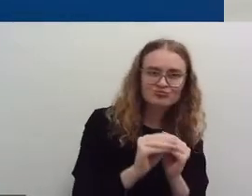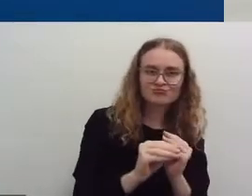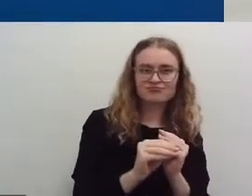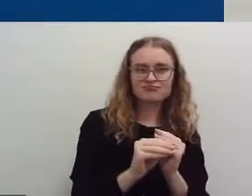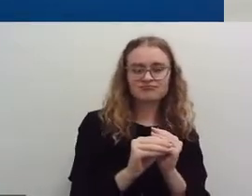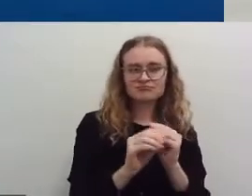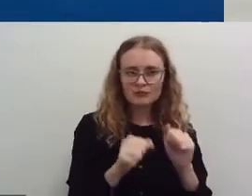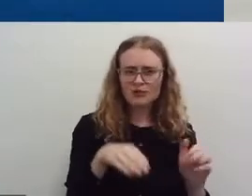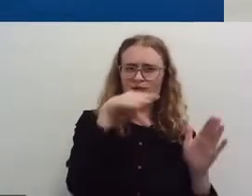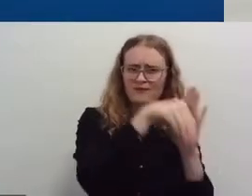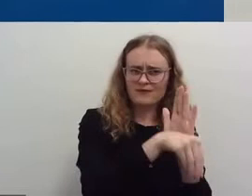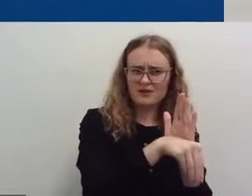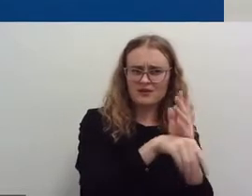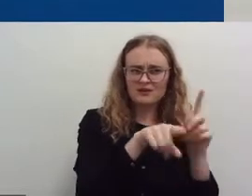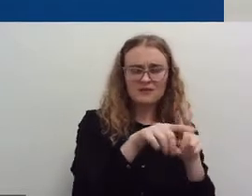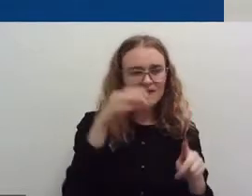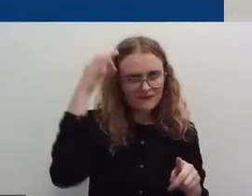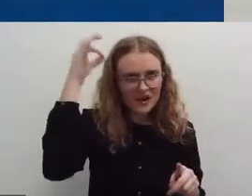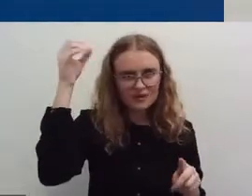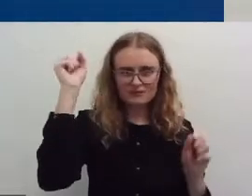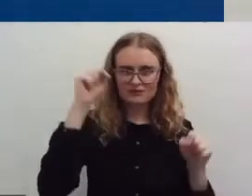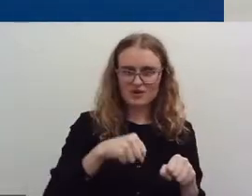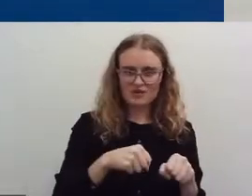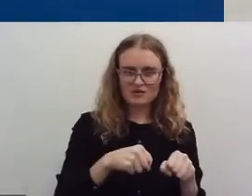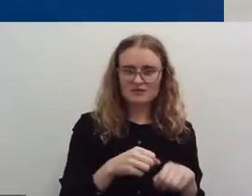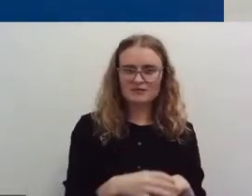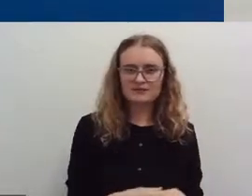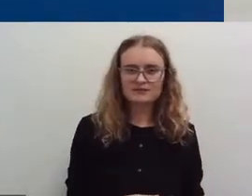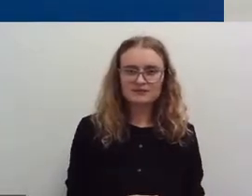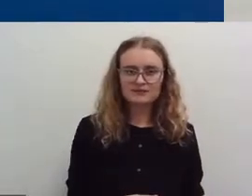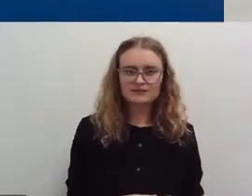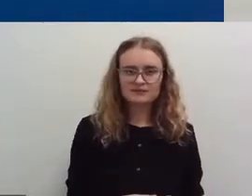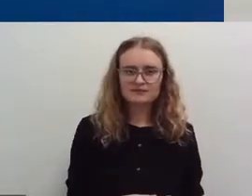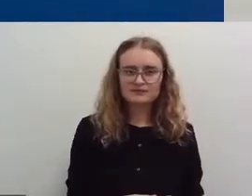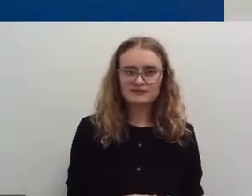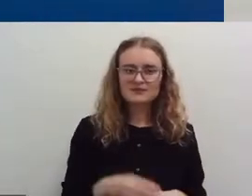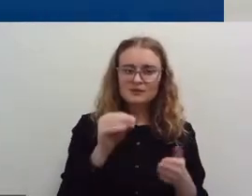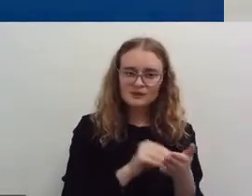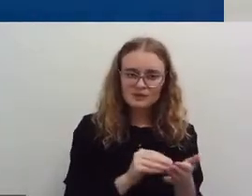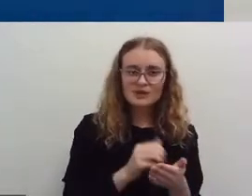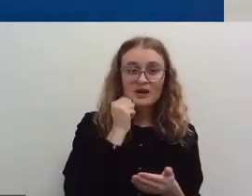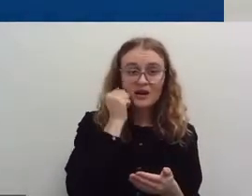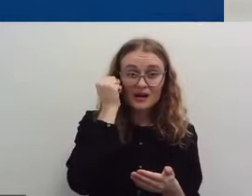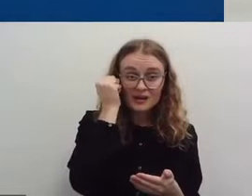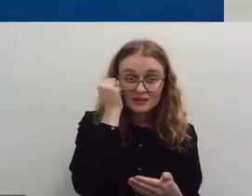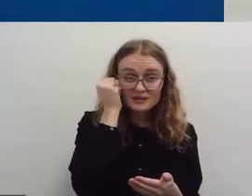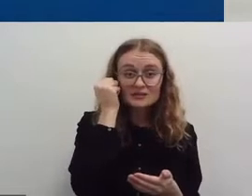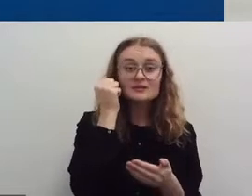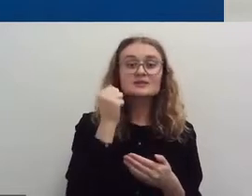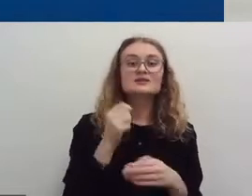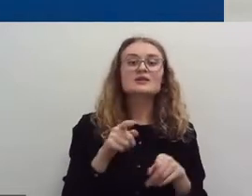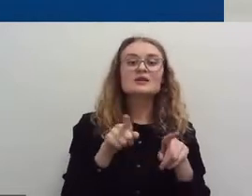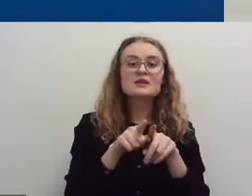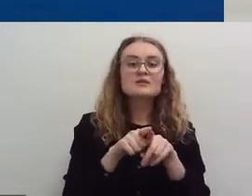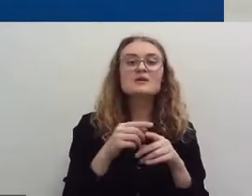these thoughts, I would once again wish you all successful discussions during the day and all the best success in